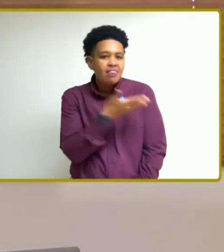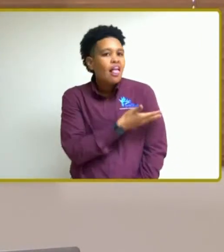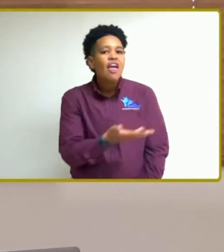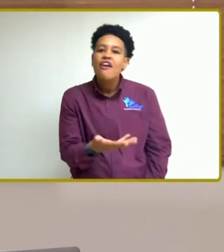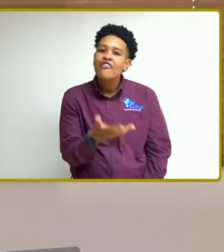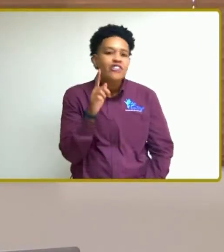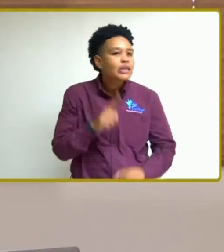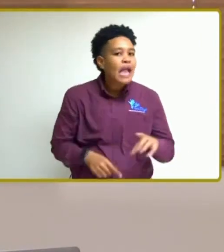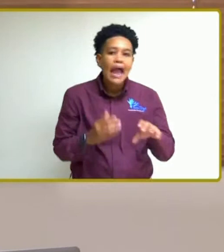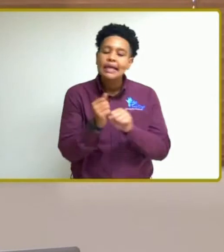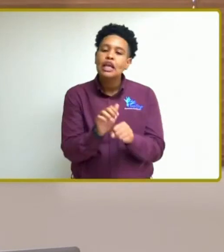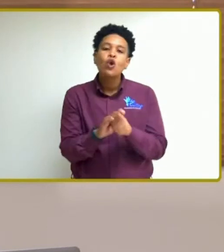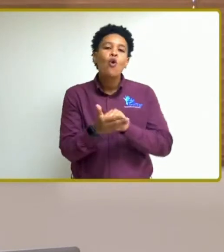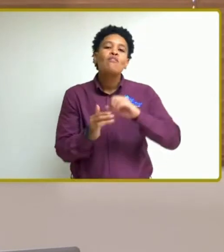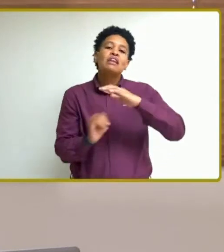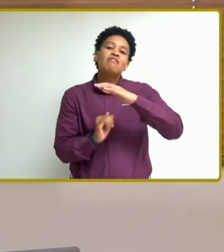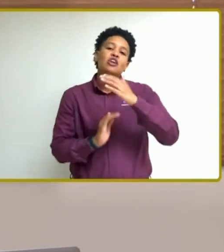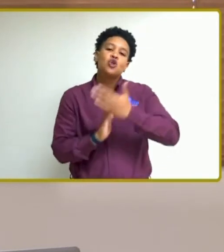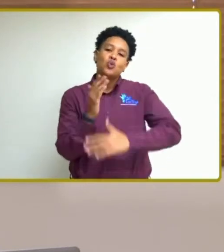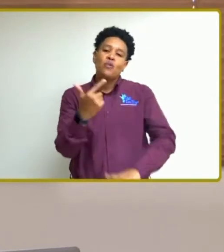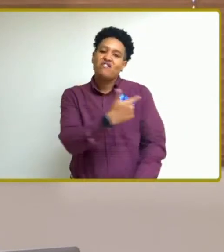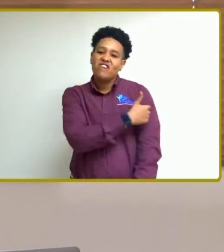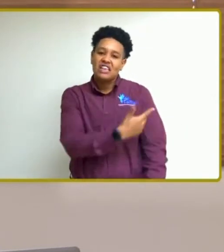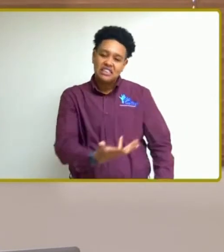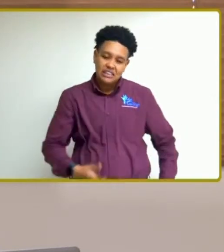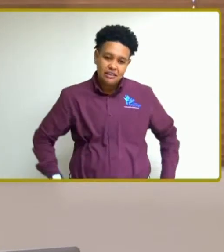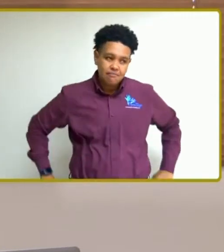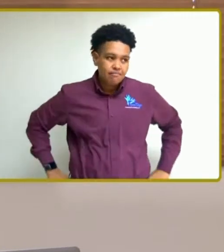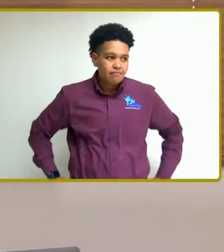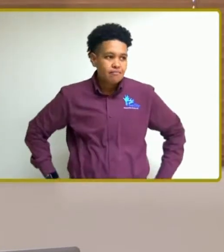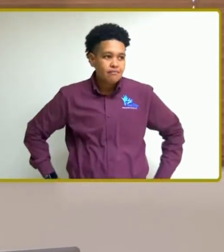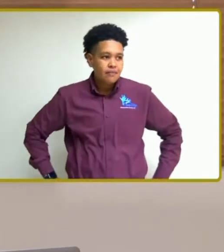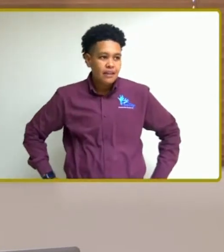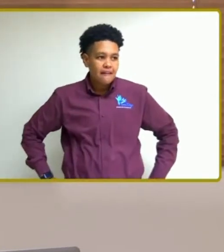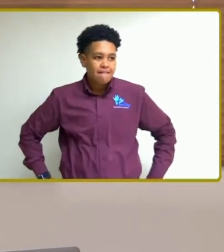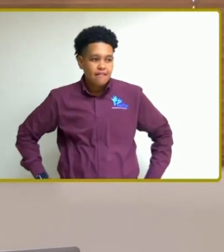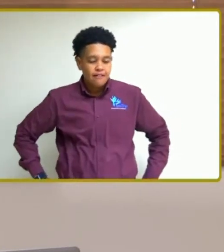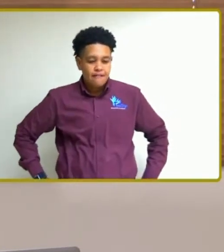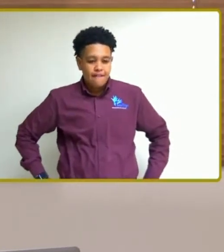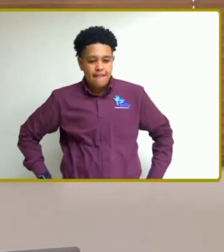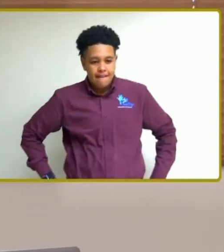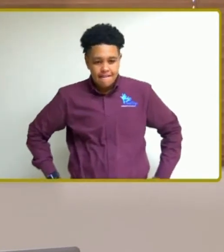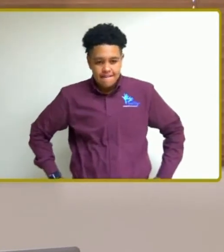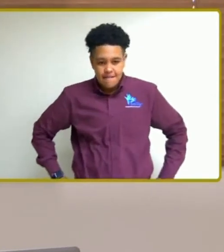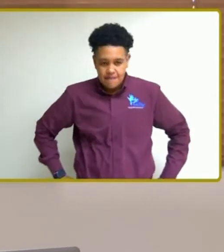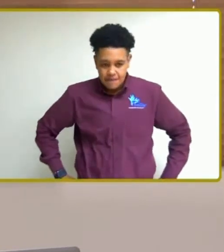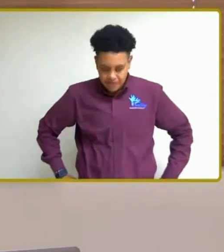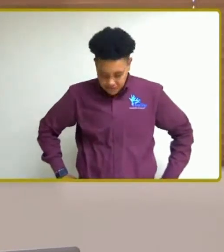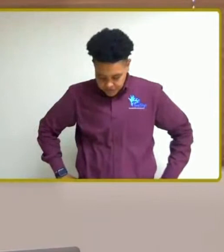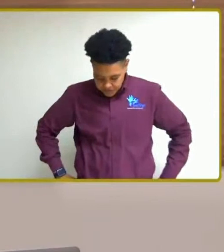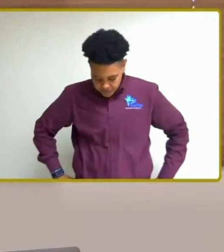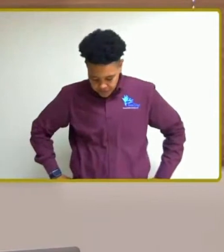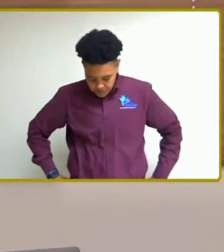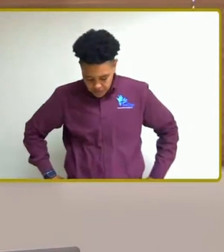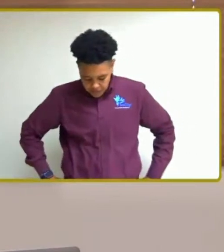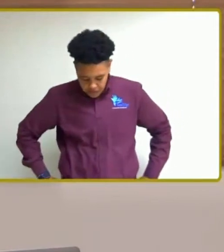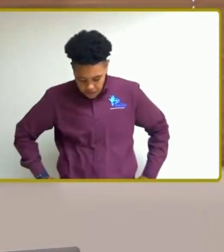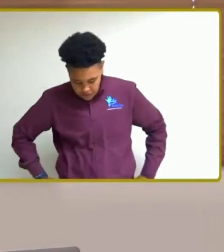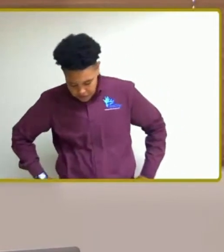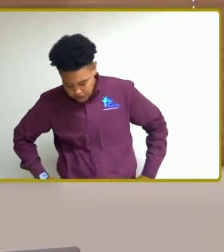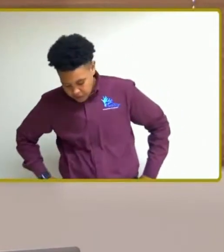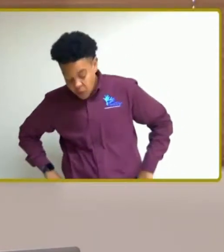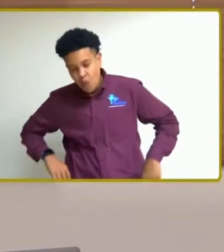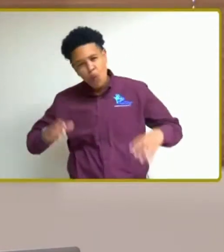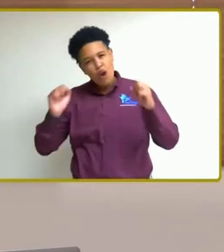COVID infection as a result of taking the vaccine. So I just want to clarify